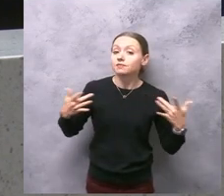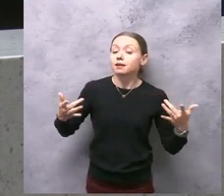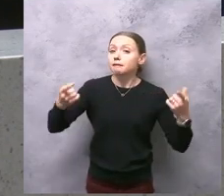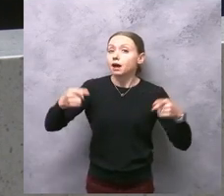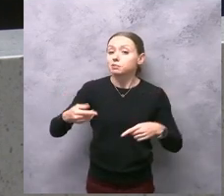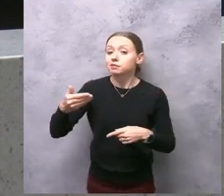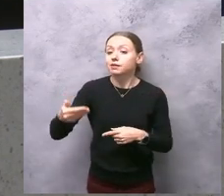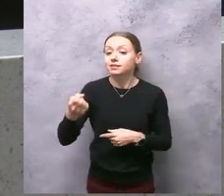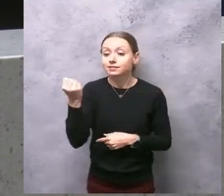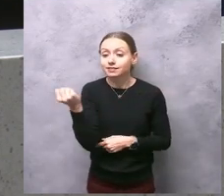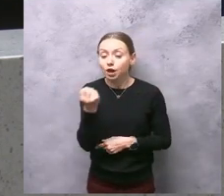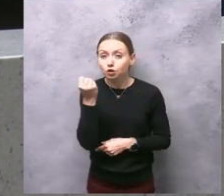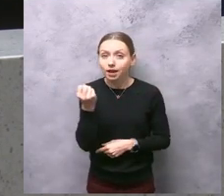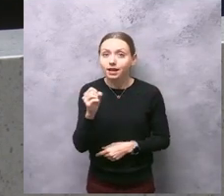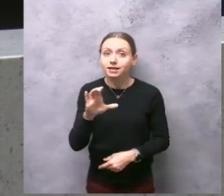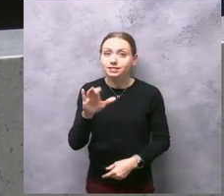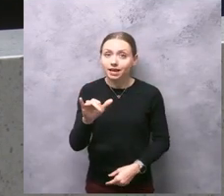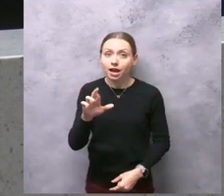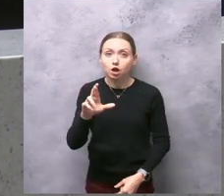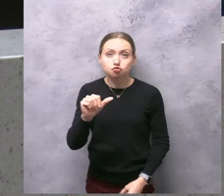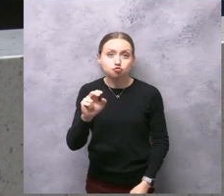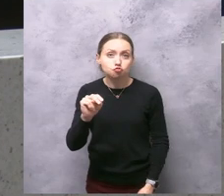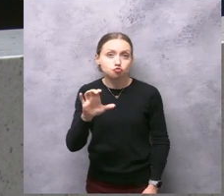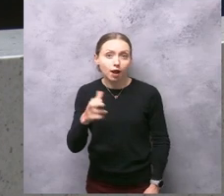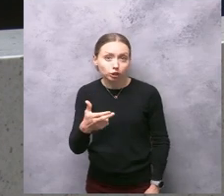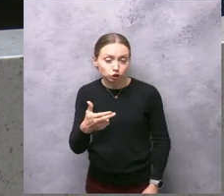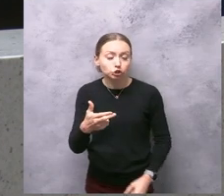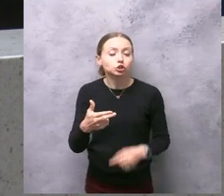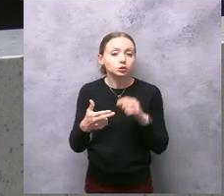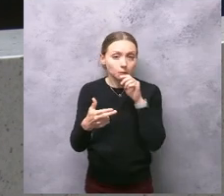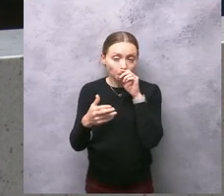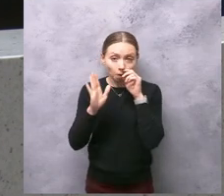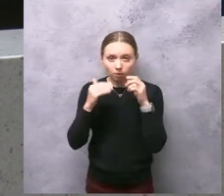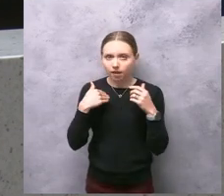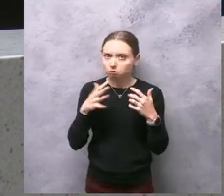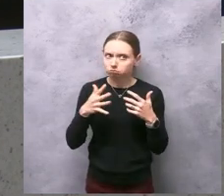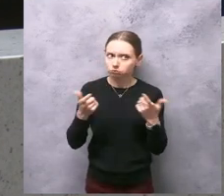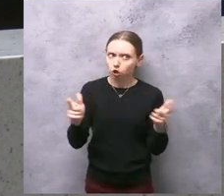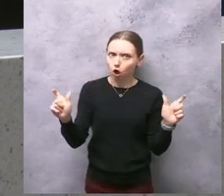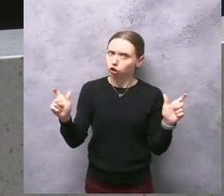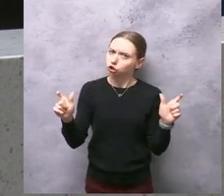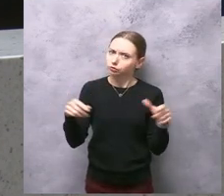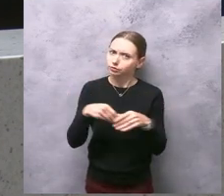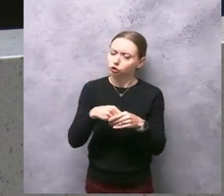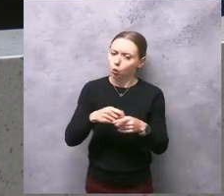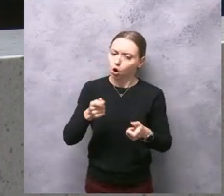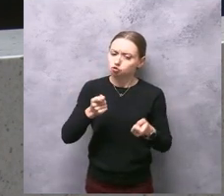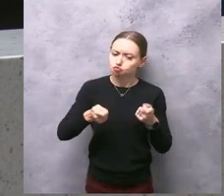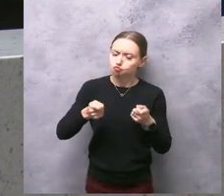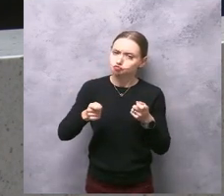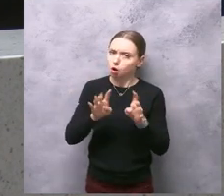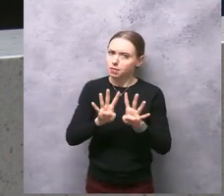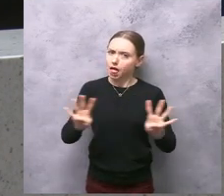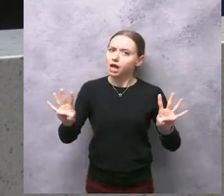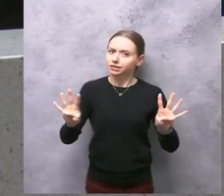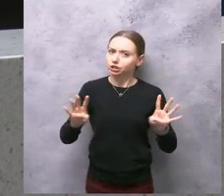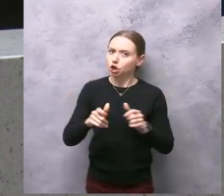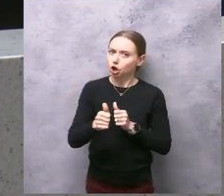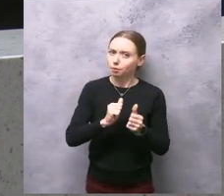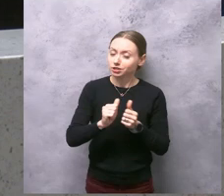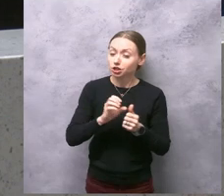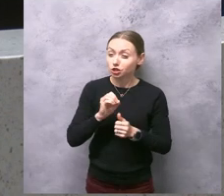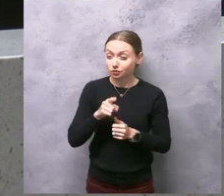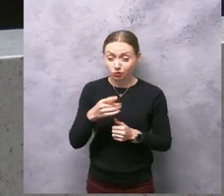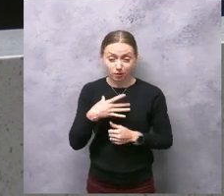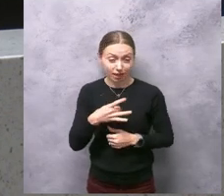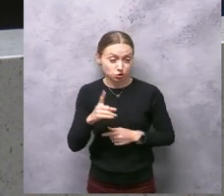Saturday at Cy Ranch, we're going to have a rather large indoor drumline competition. So if anybody likes to hear things